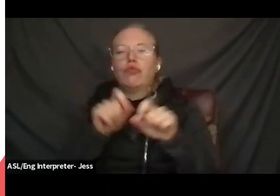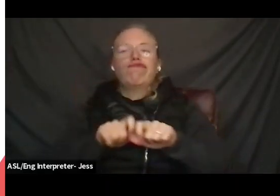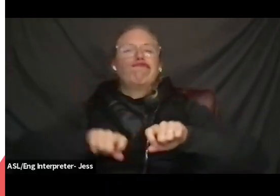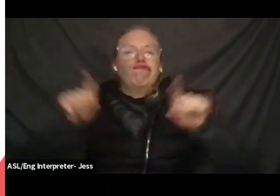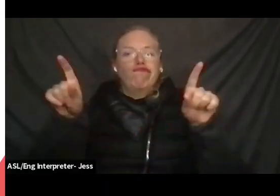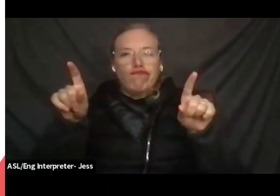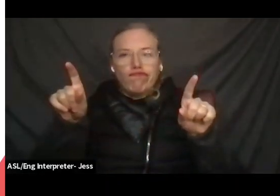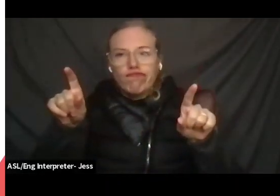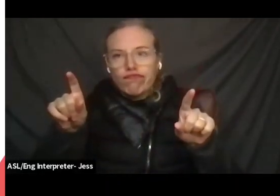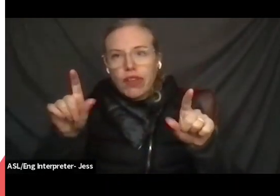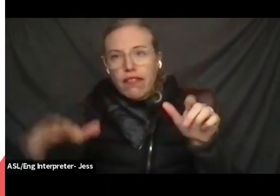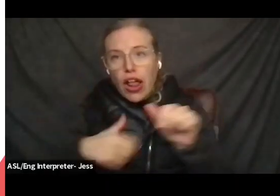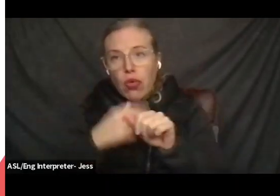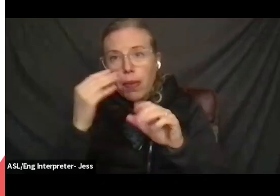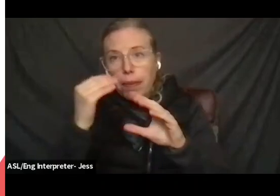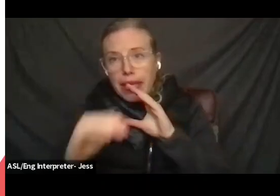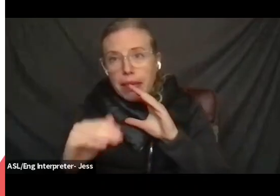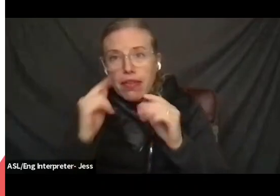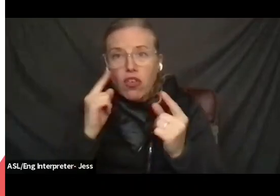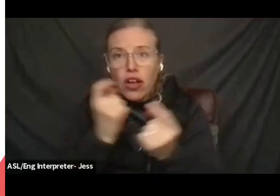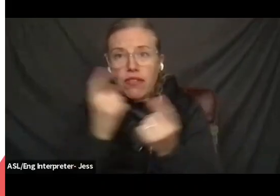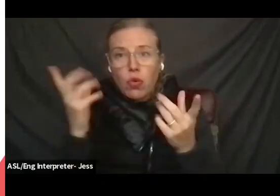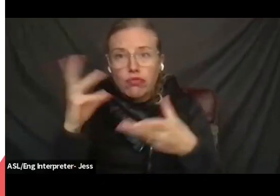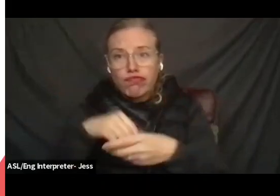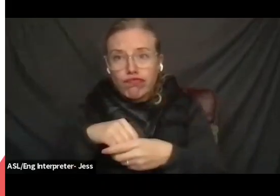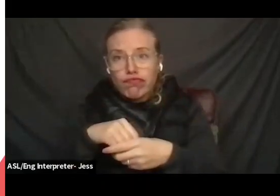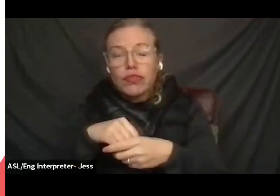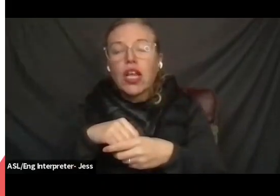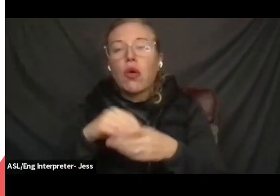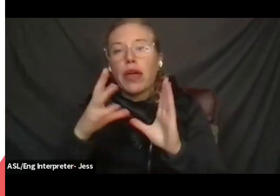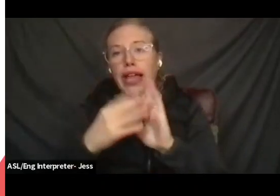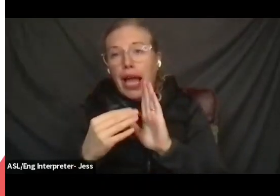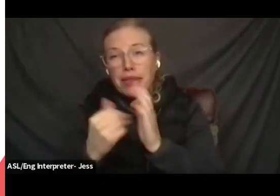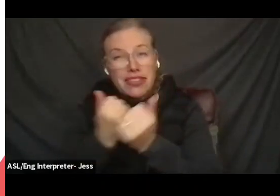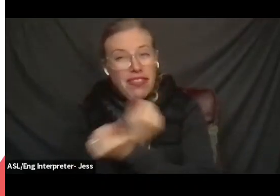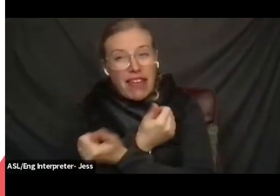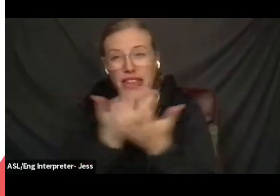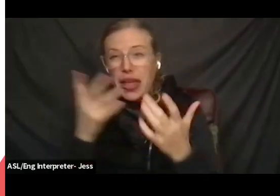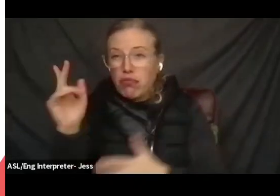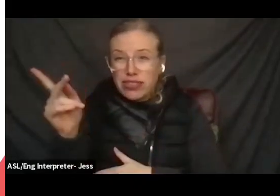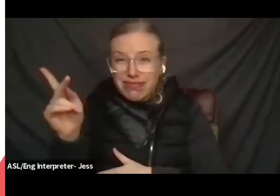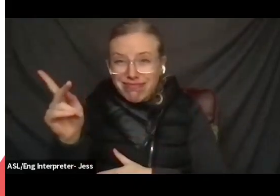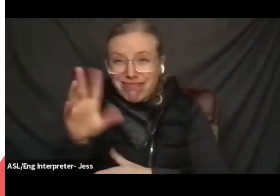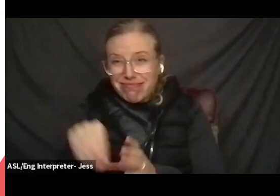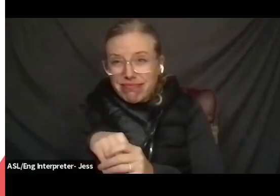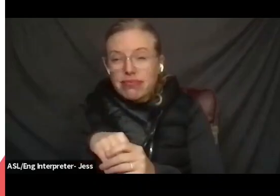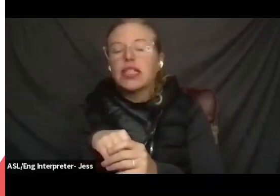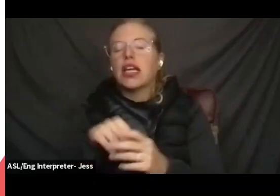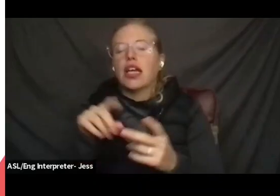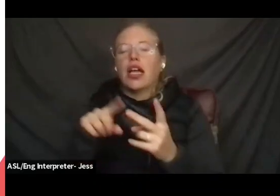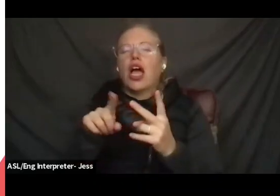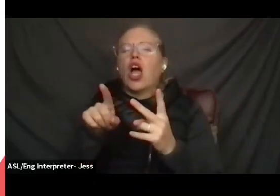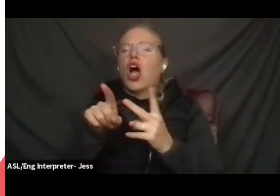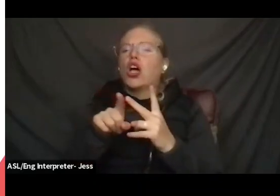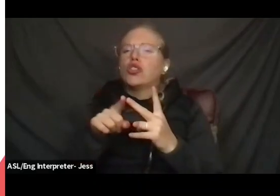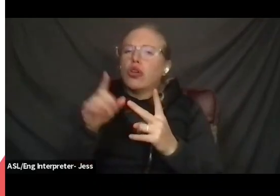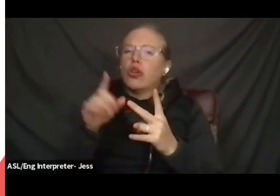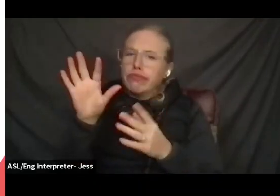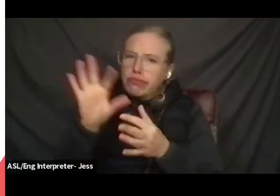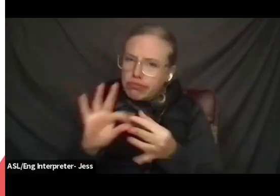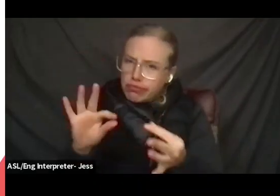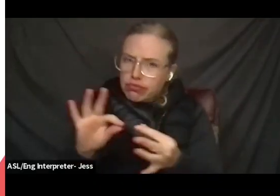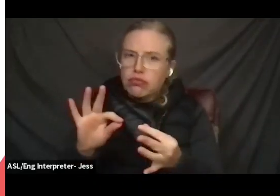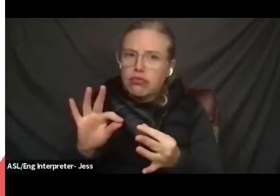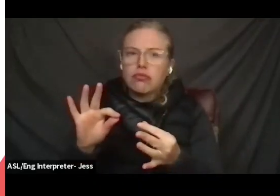out a follow-up email to everyone with copies of everything. I also wanted to, we are going